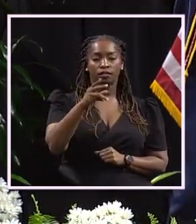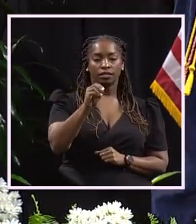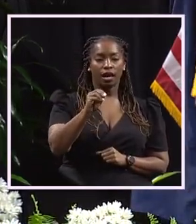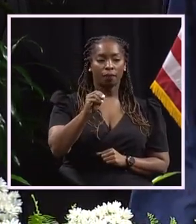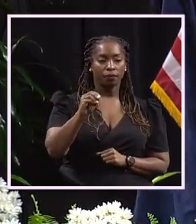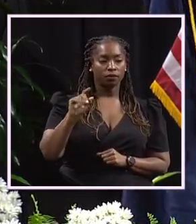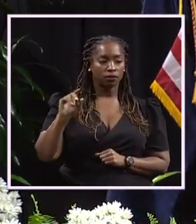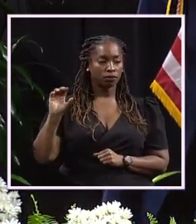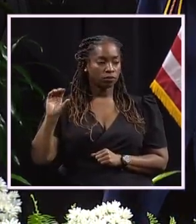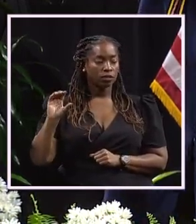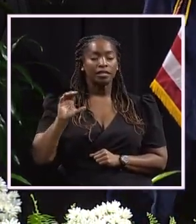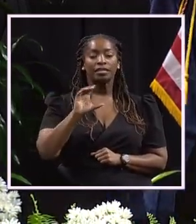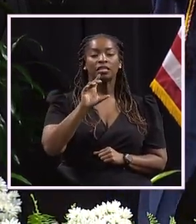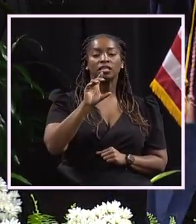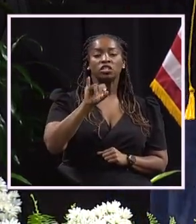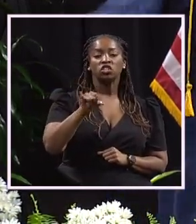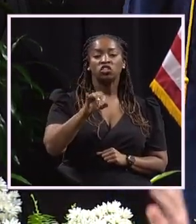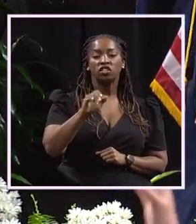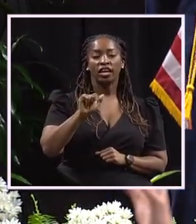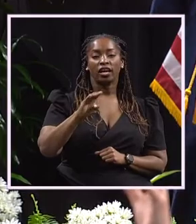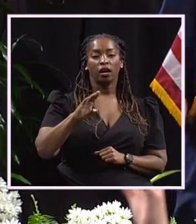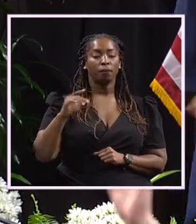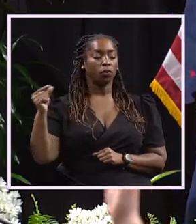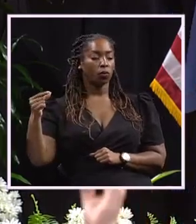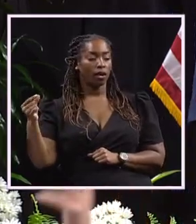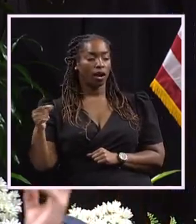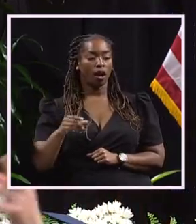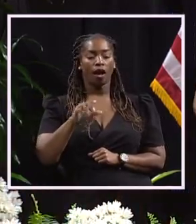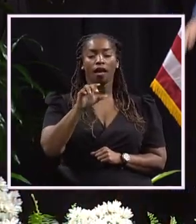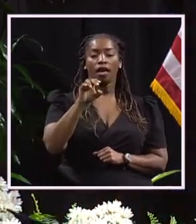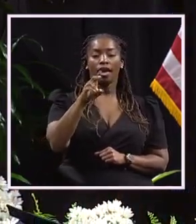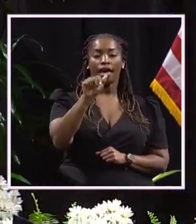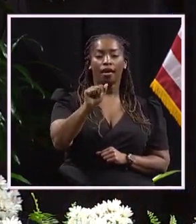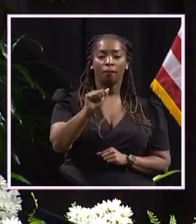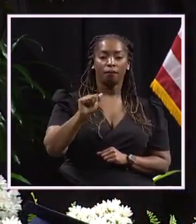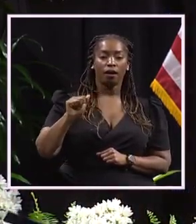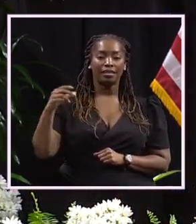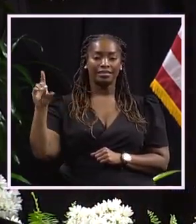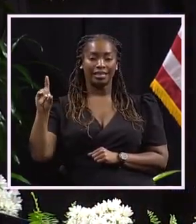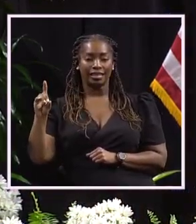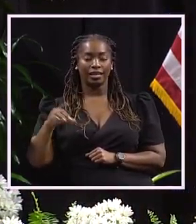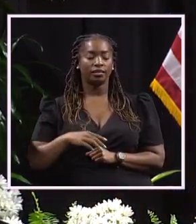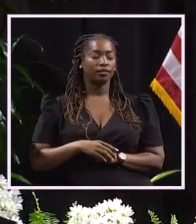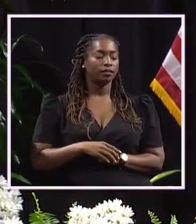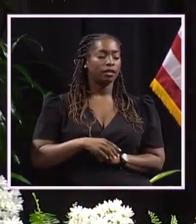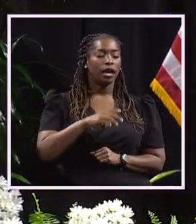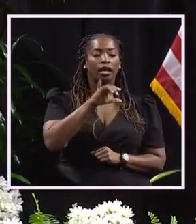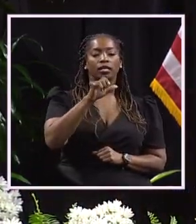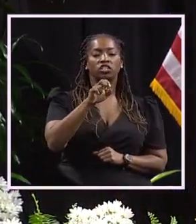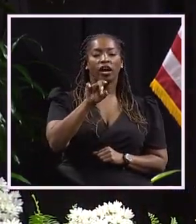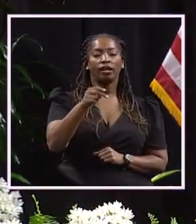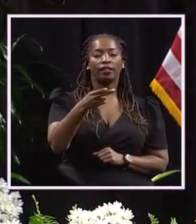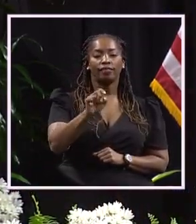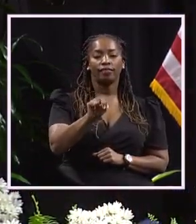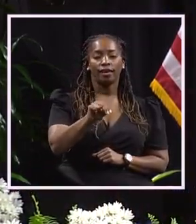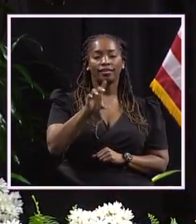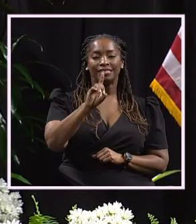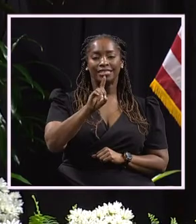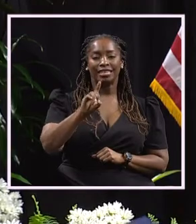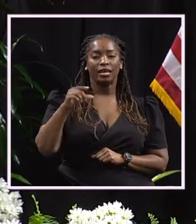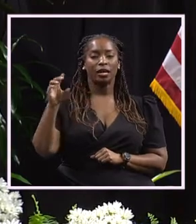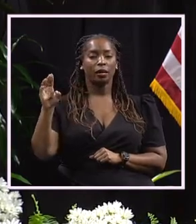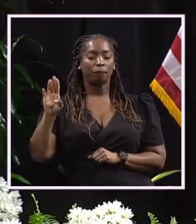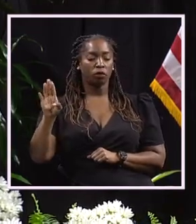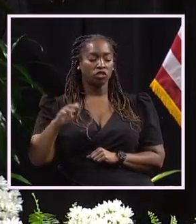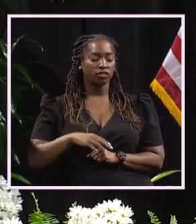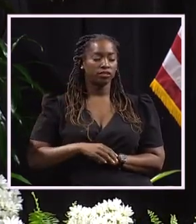Jacob Bernard Cuellar. Emma G. Denman, summa cum laude. Jonathan D. Bridges.